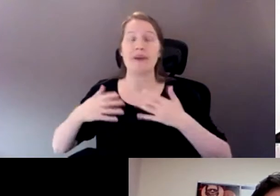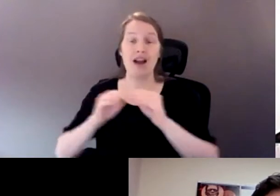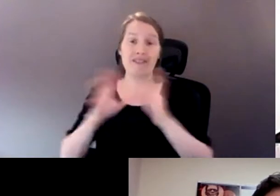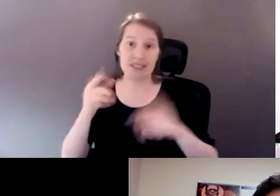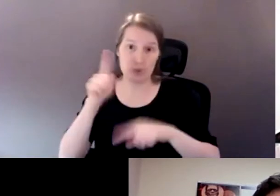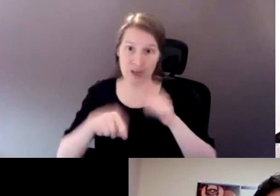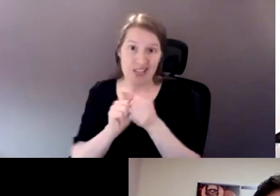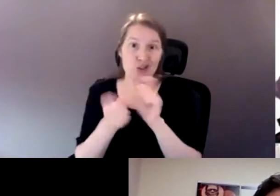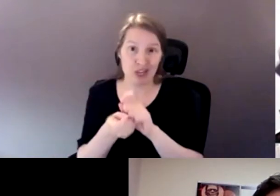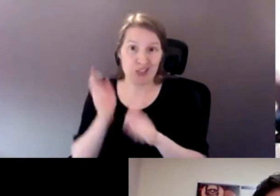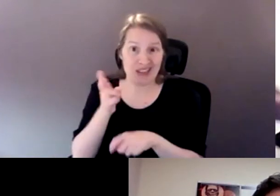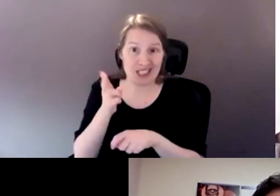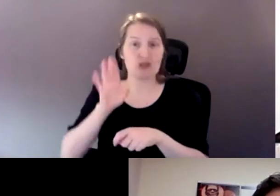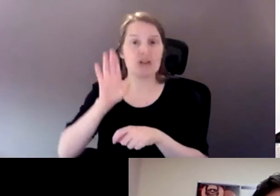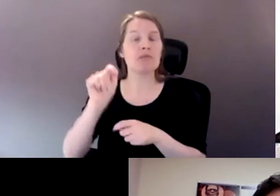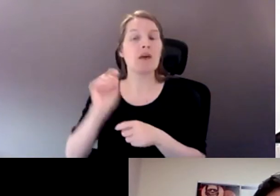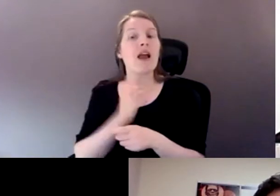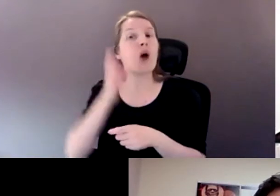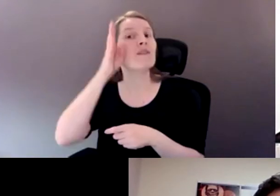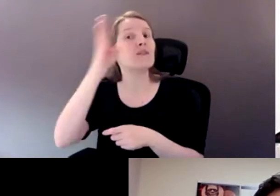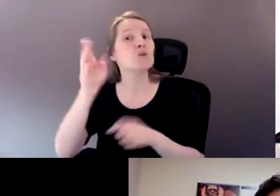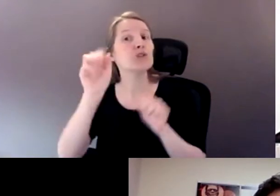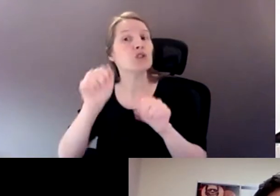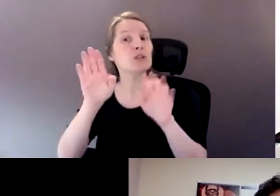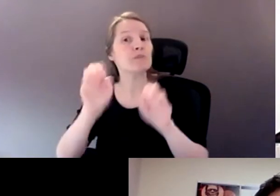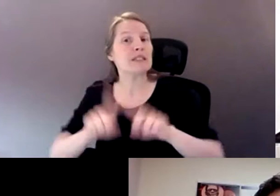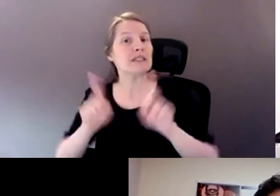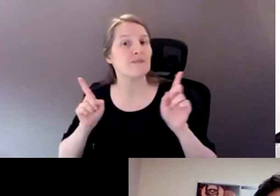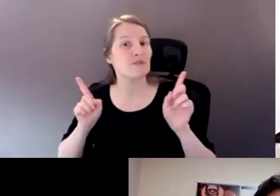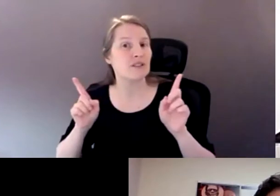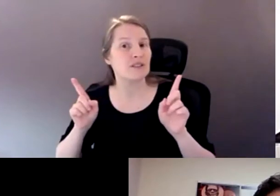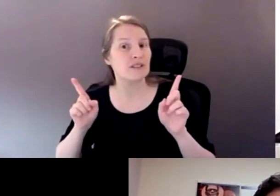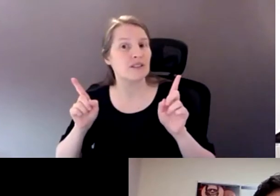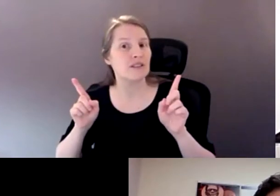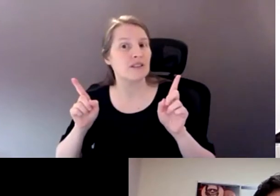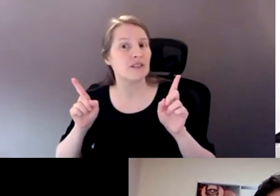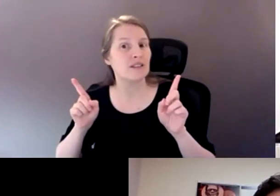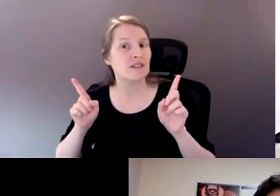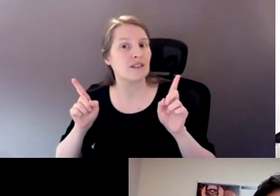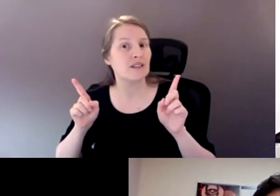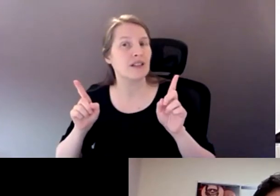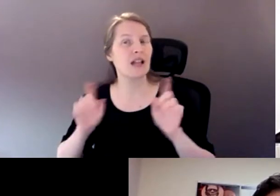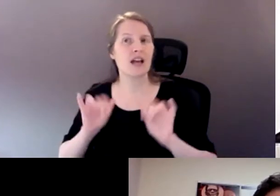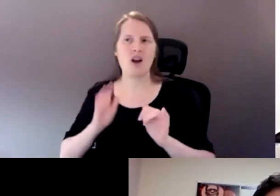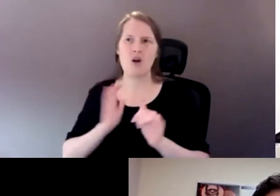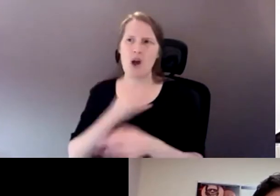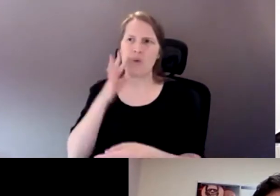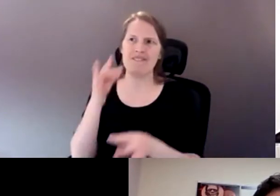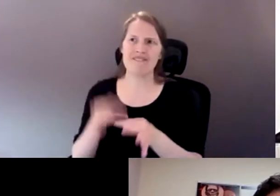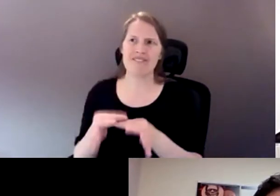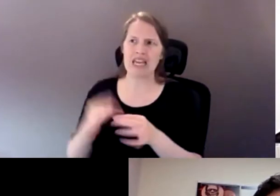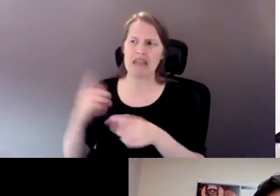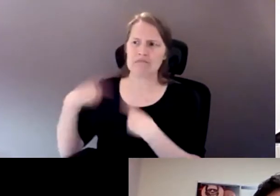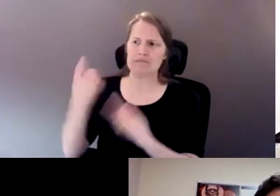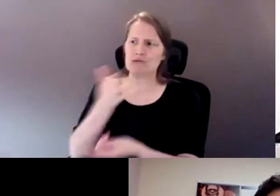all, but they offer our future, the possibility of saying, oh, wait a minute, I've got my faith wrong. Let me rethink it with these